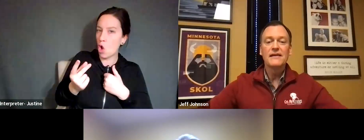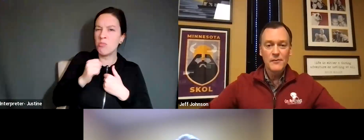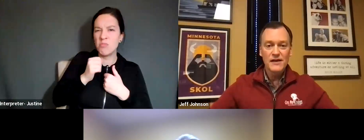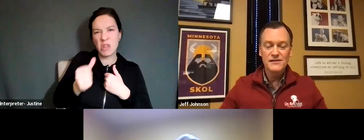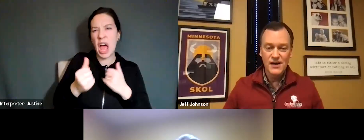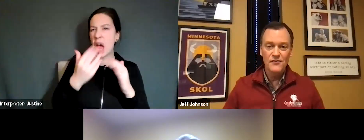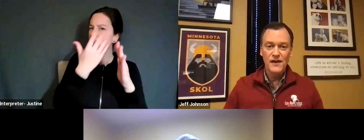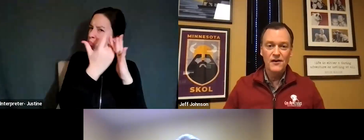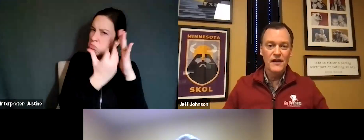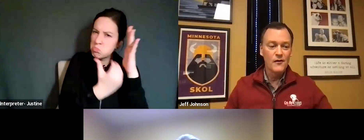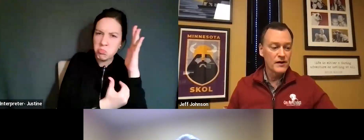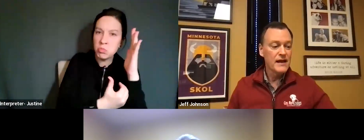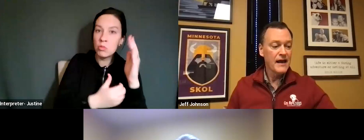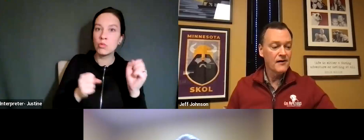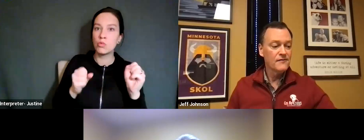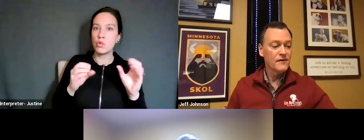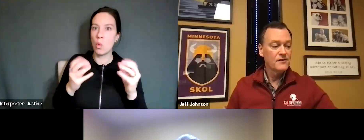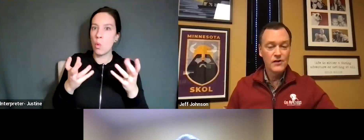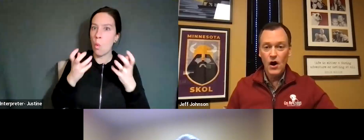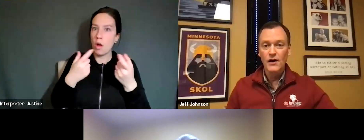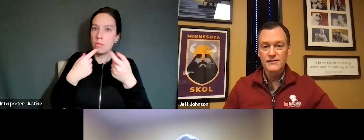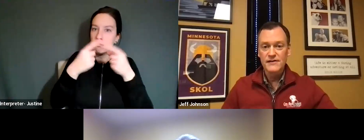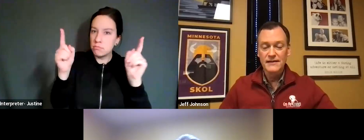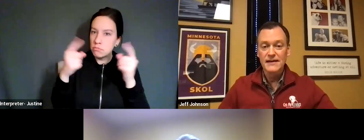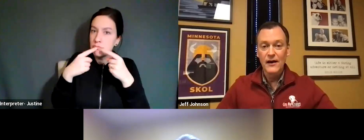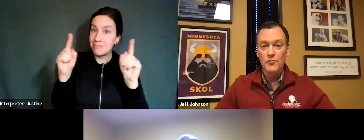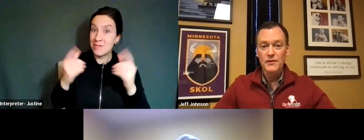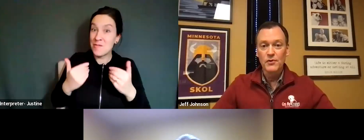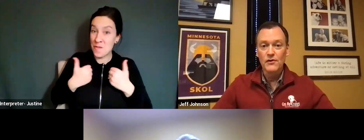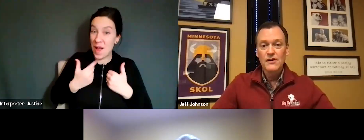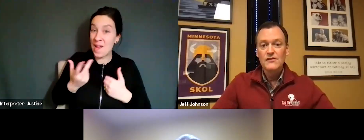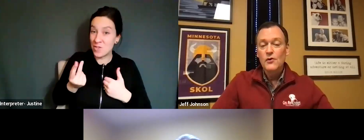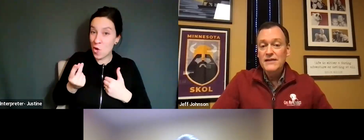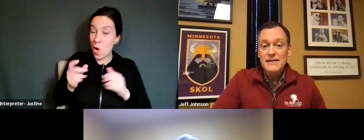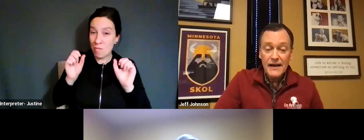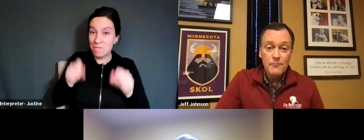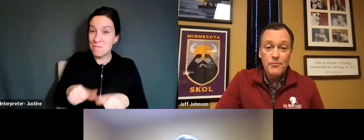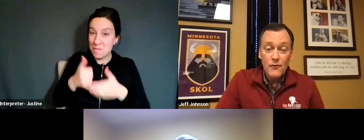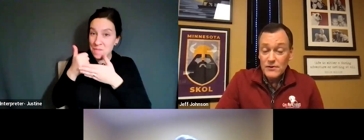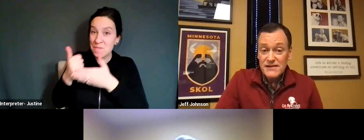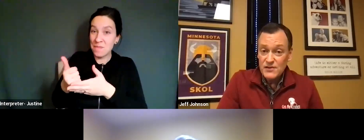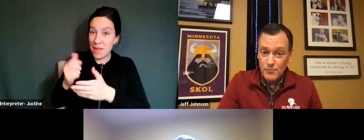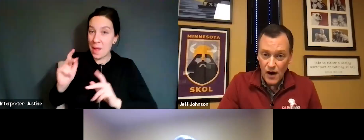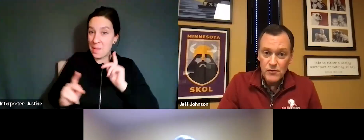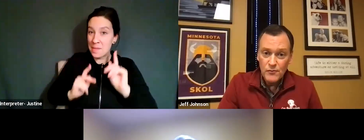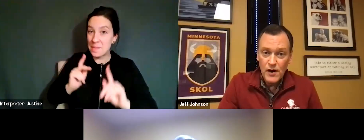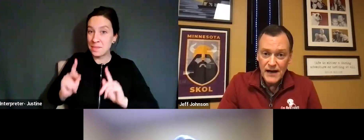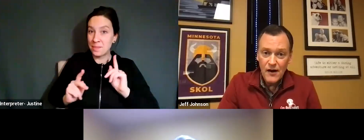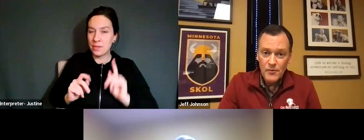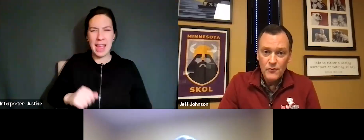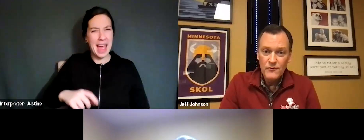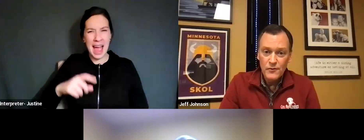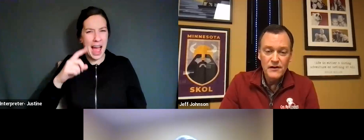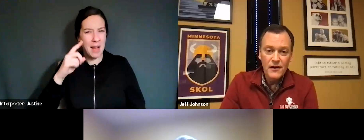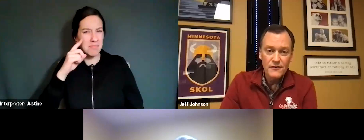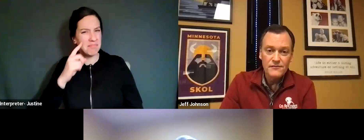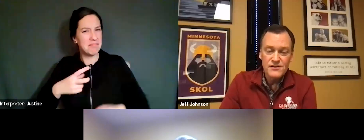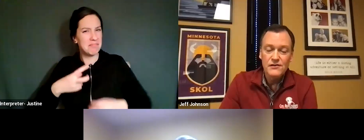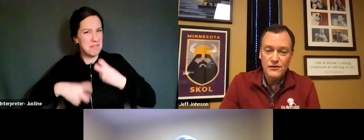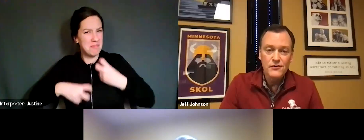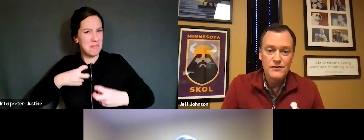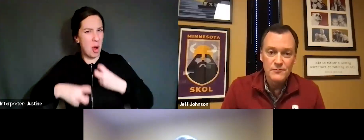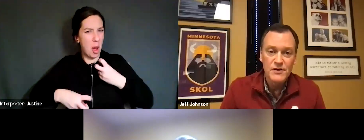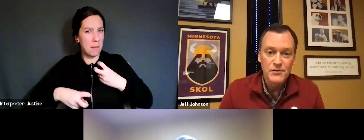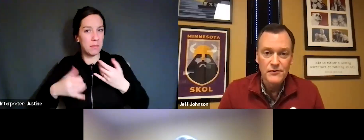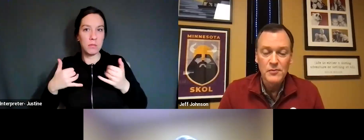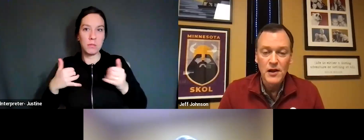we want to keep getting the message out there that we have dogs that can help people. So it's not I wouldn't say it's a problem right now, but we really are